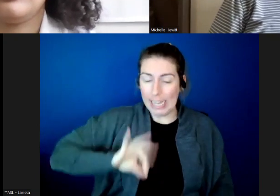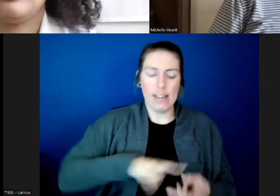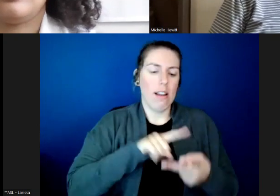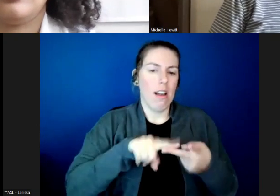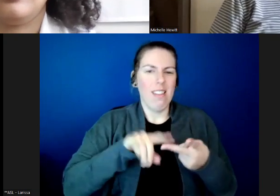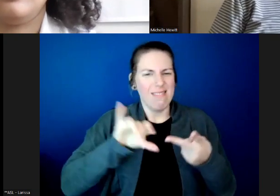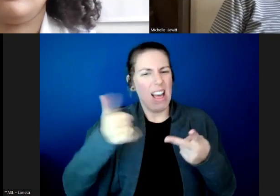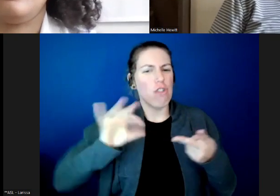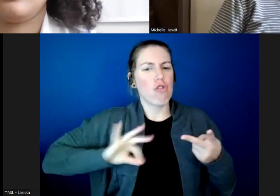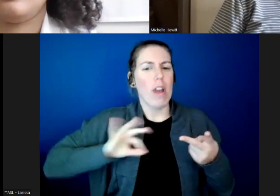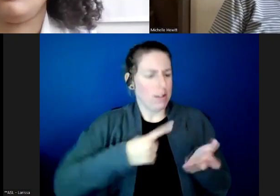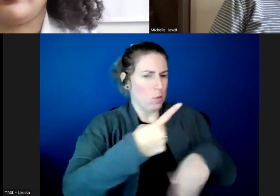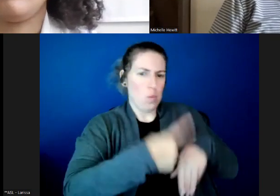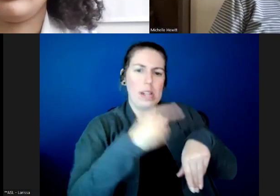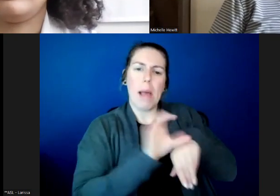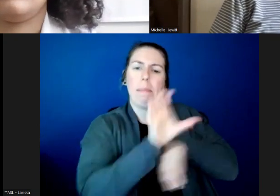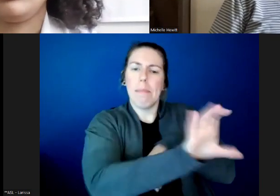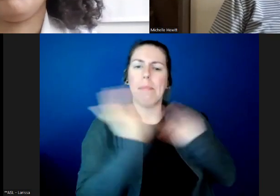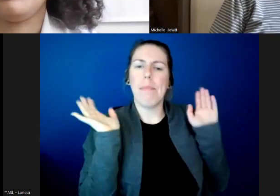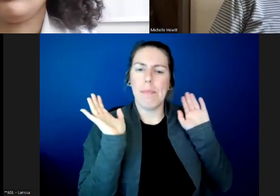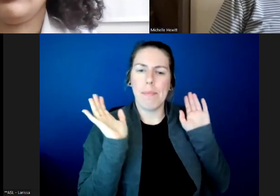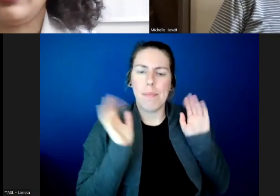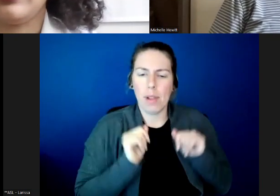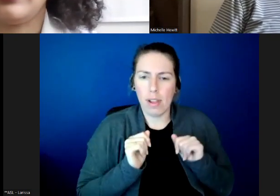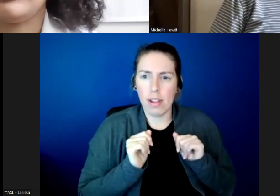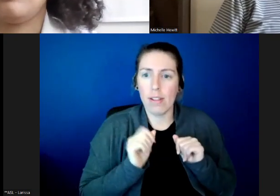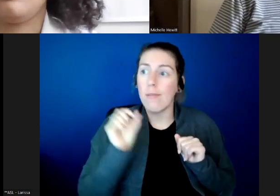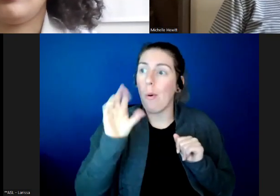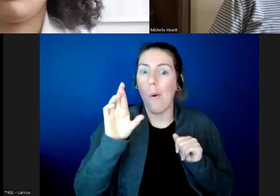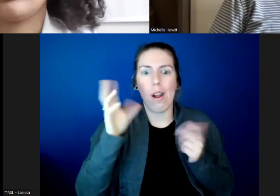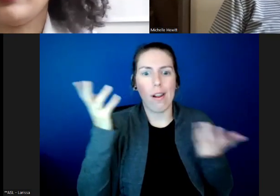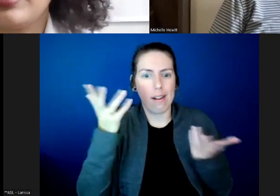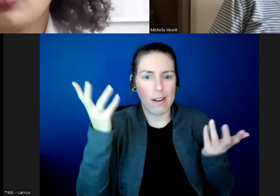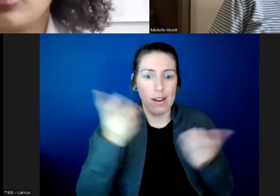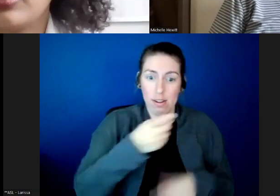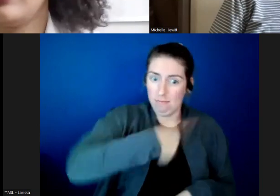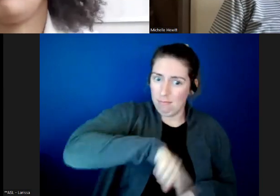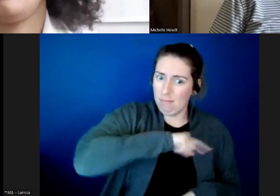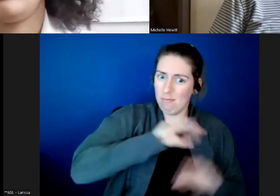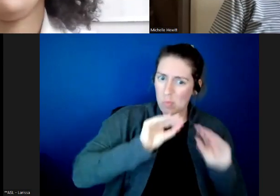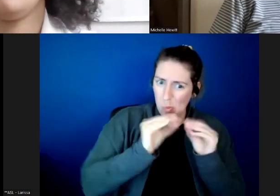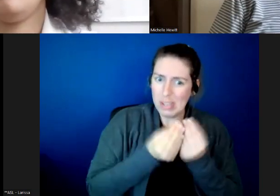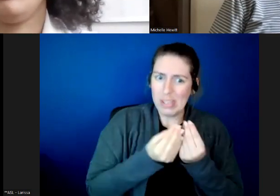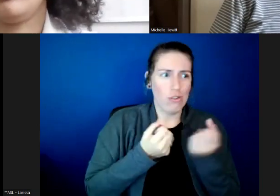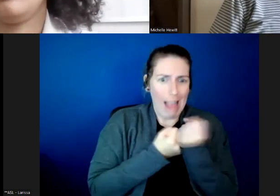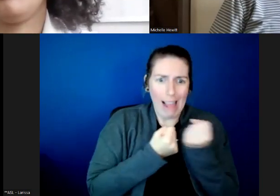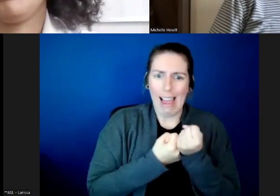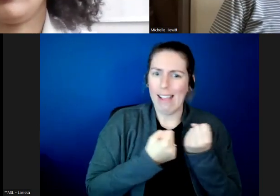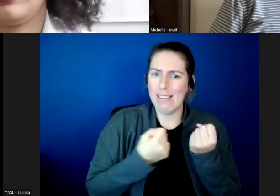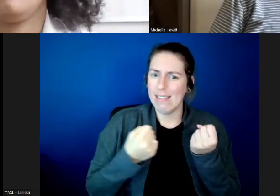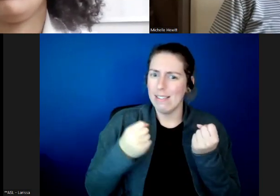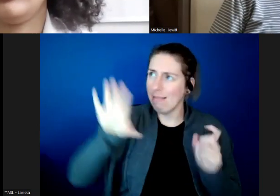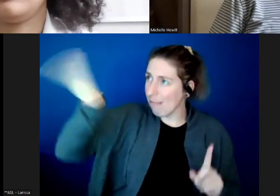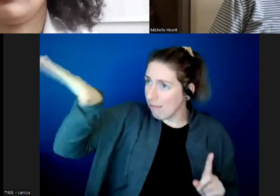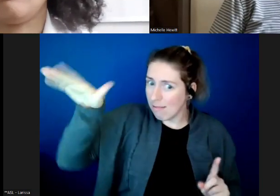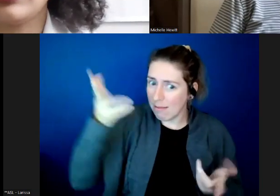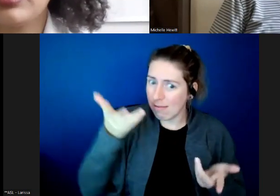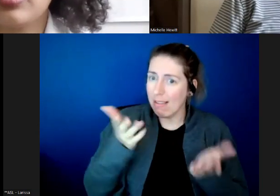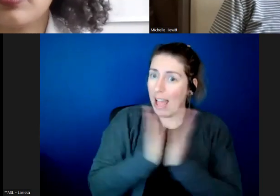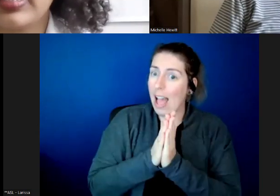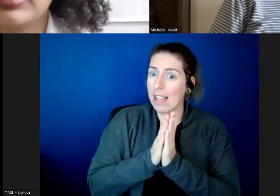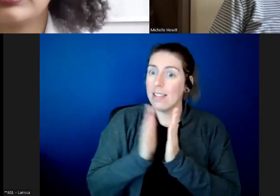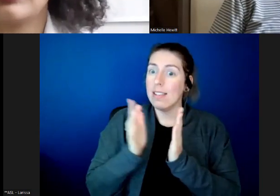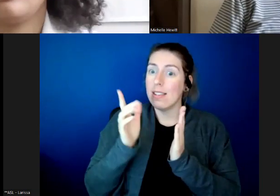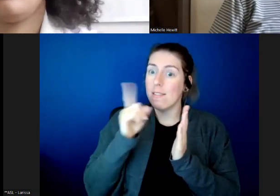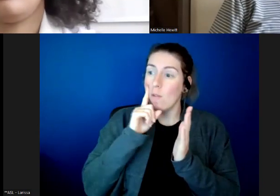And you know, advocates and people and allies have, and organizations have asked for, again,